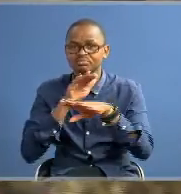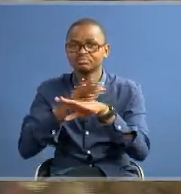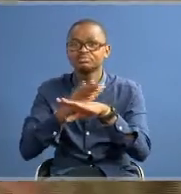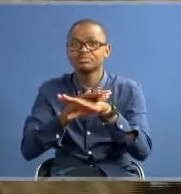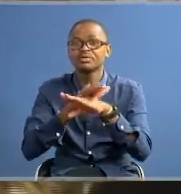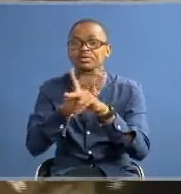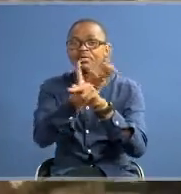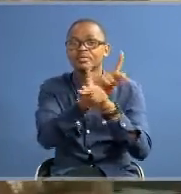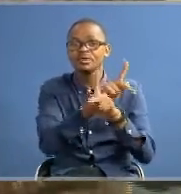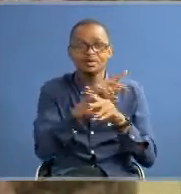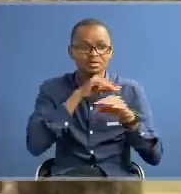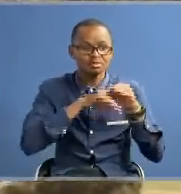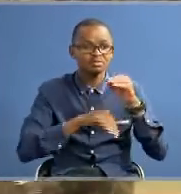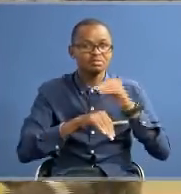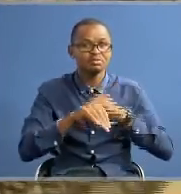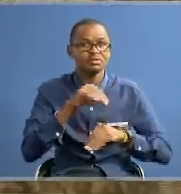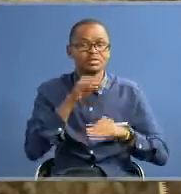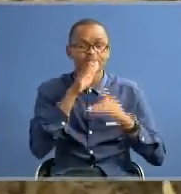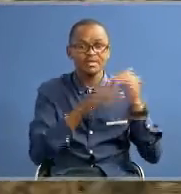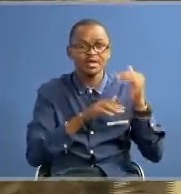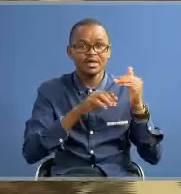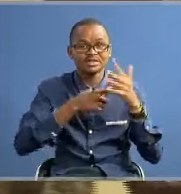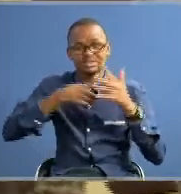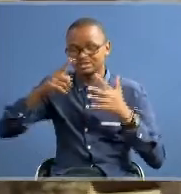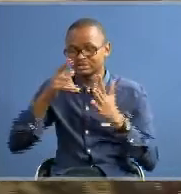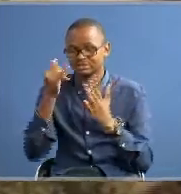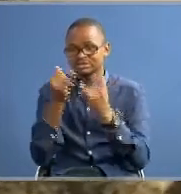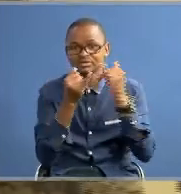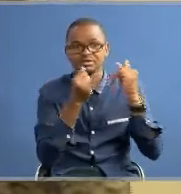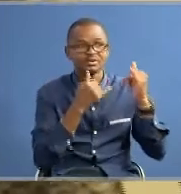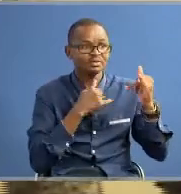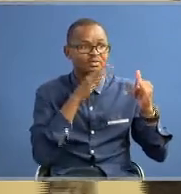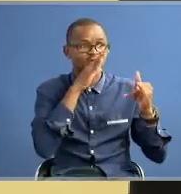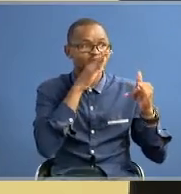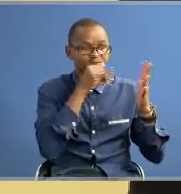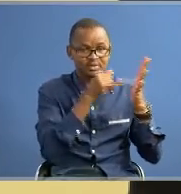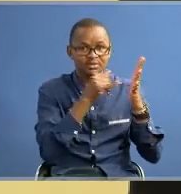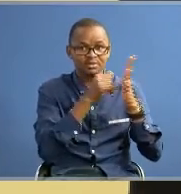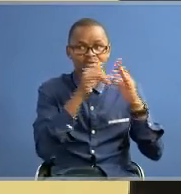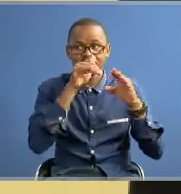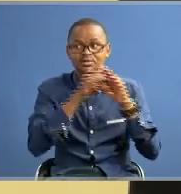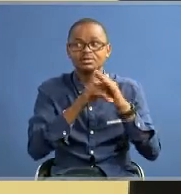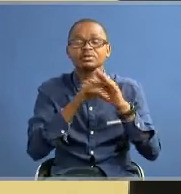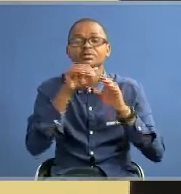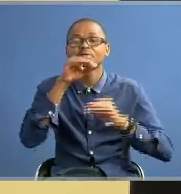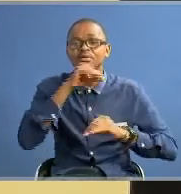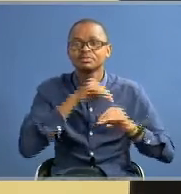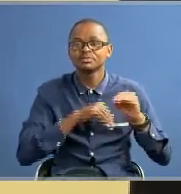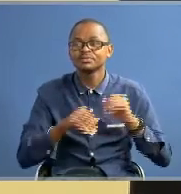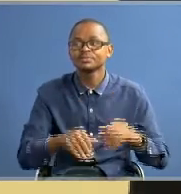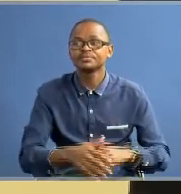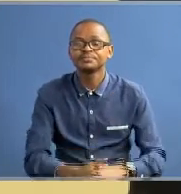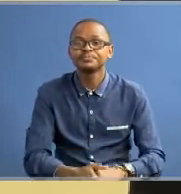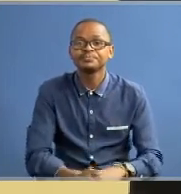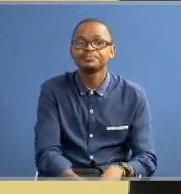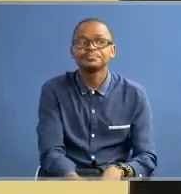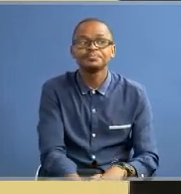as a commission, they have embarked on preventing corruption rather than chasing individuals who have already been involved in the vice.